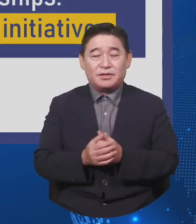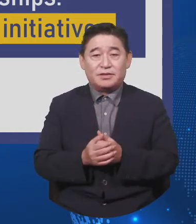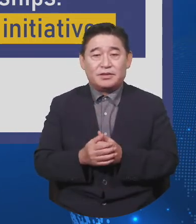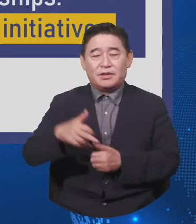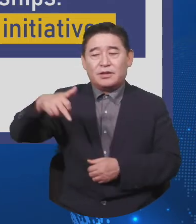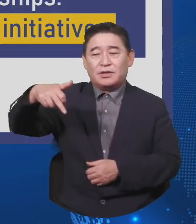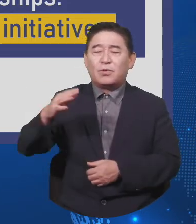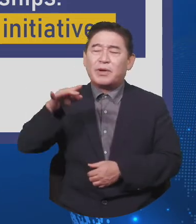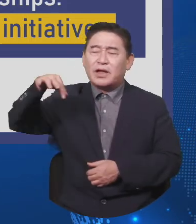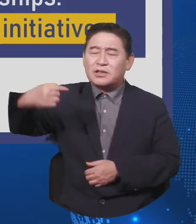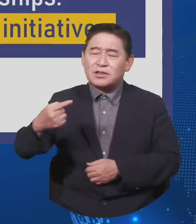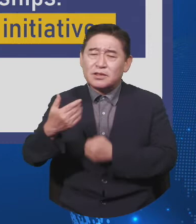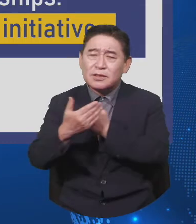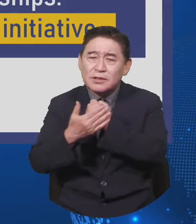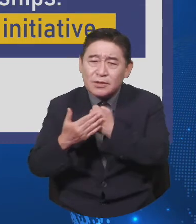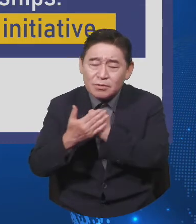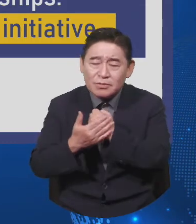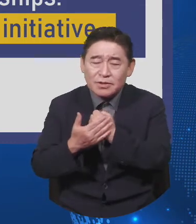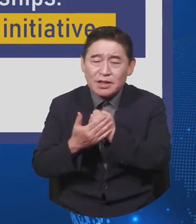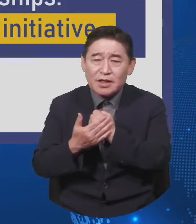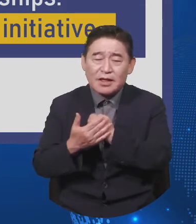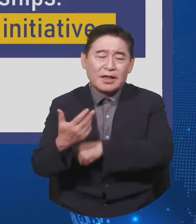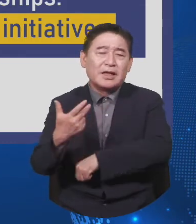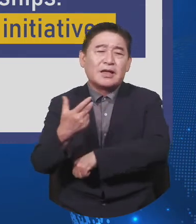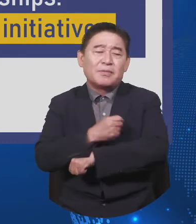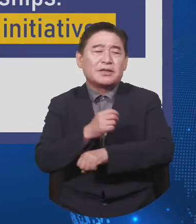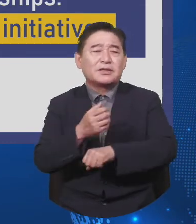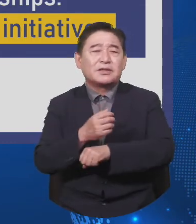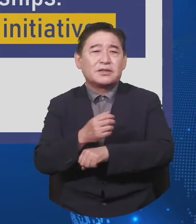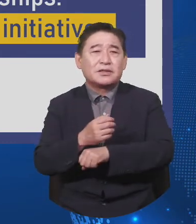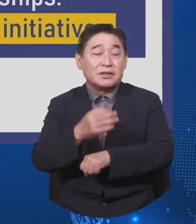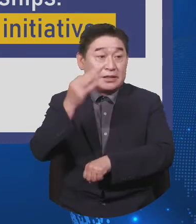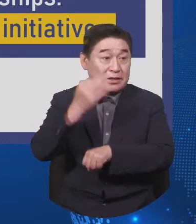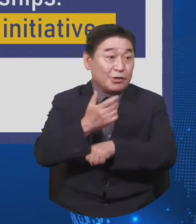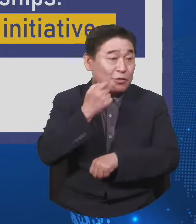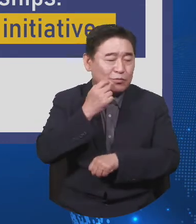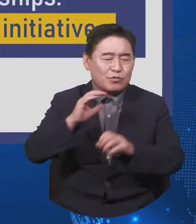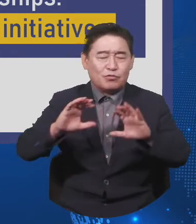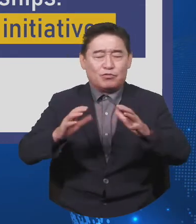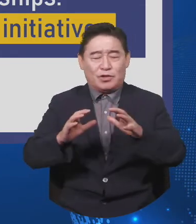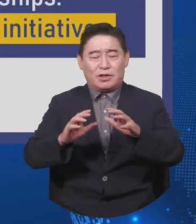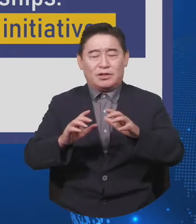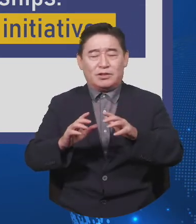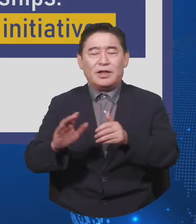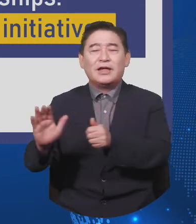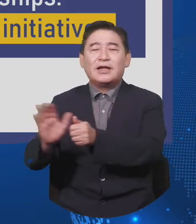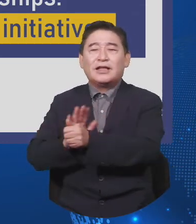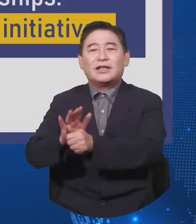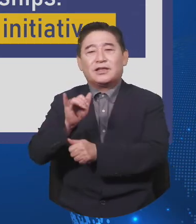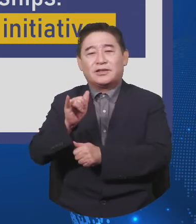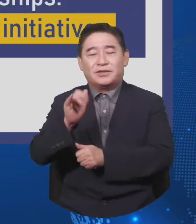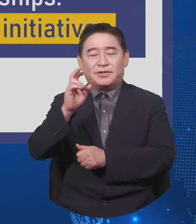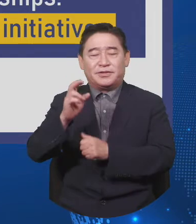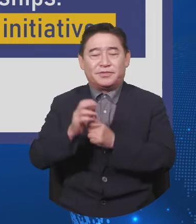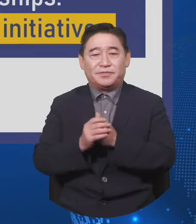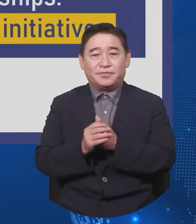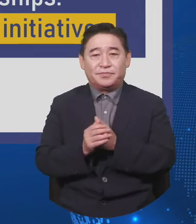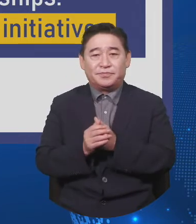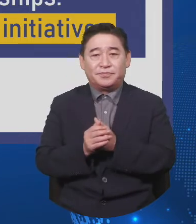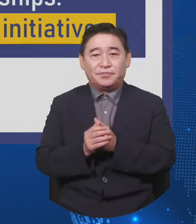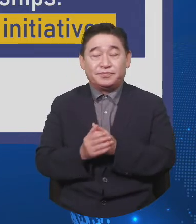vaccines. However, as in most everything in life, Kovacs has also